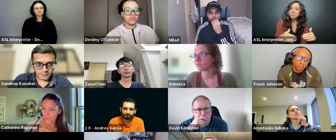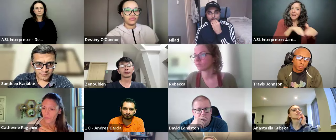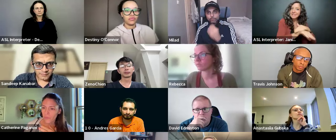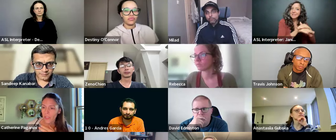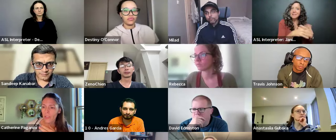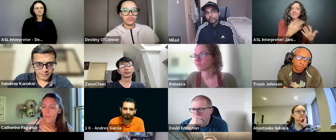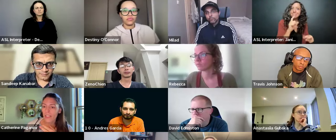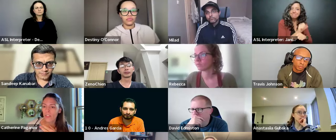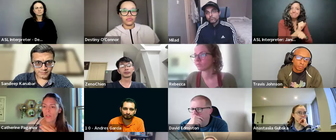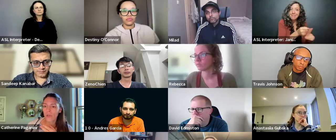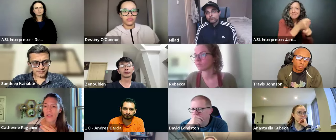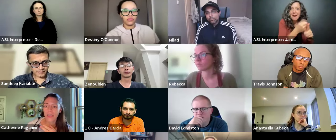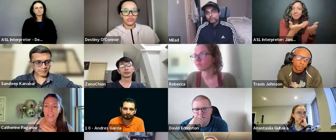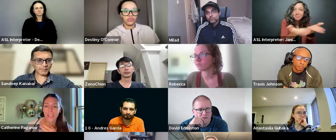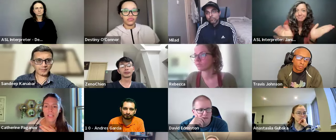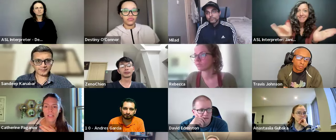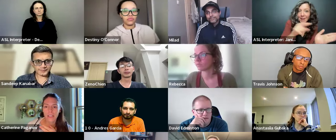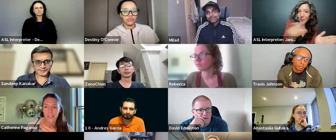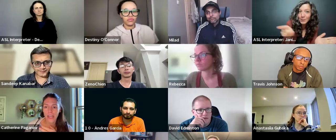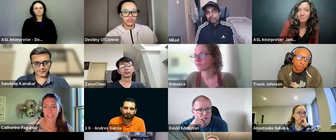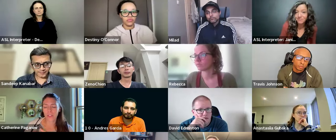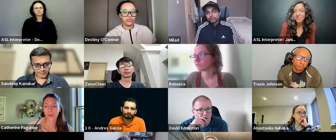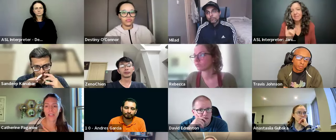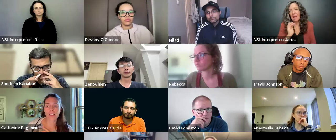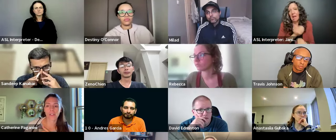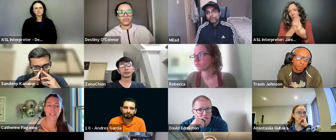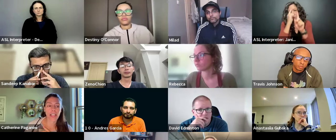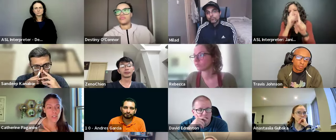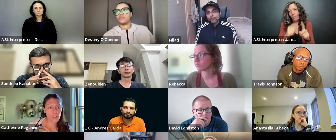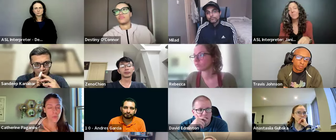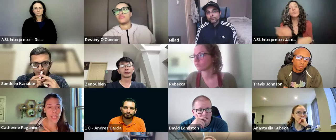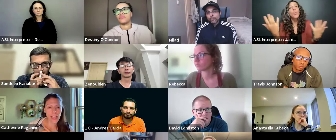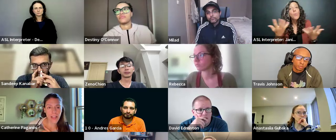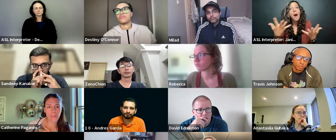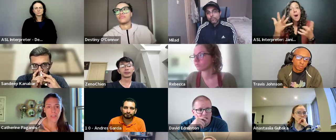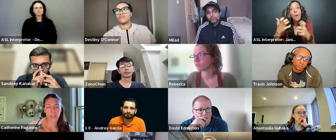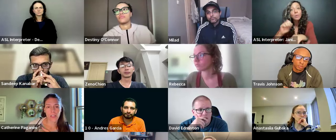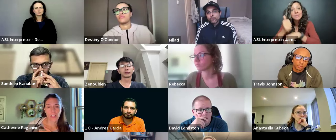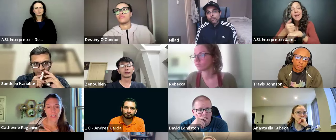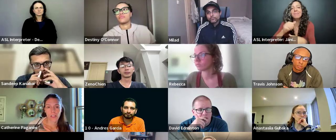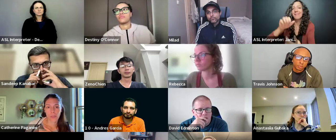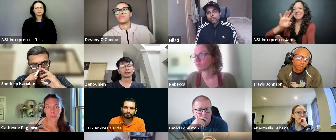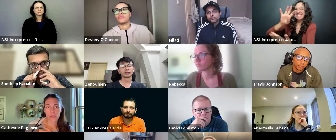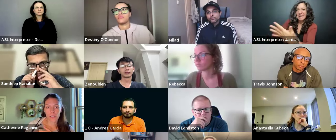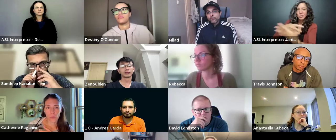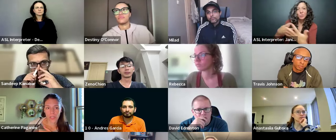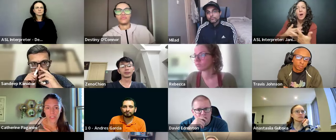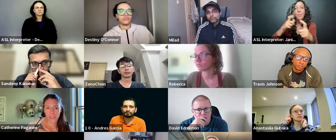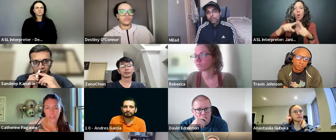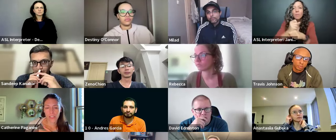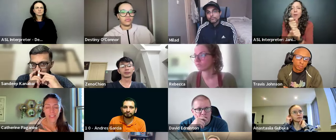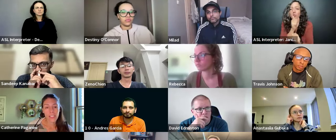goals. And so one thing that I need to create is create a schedule. So we have the booth